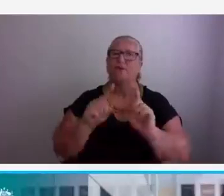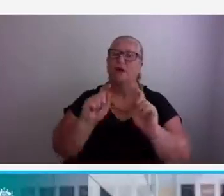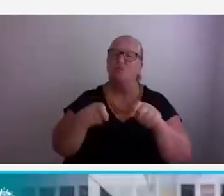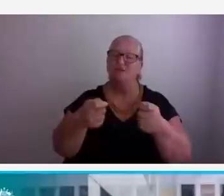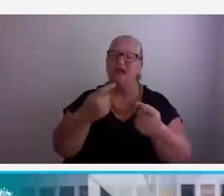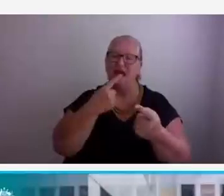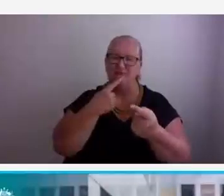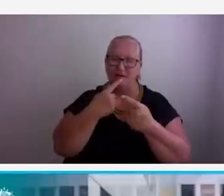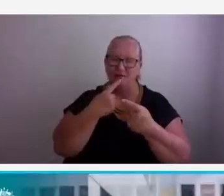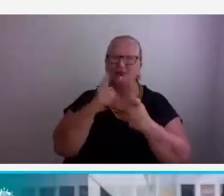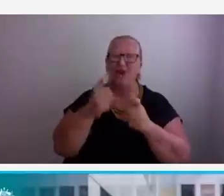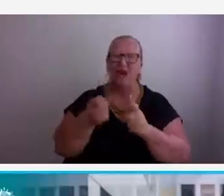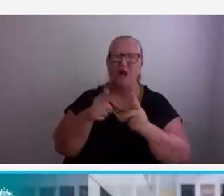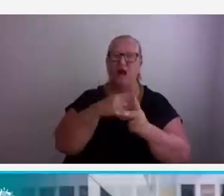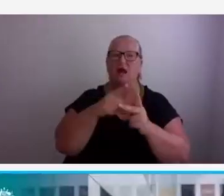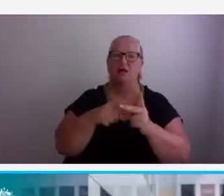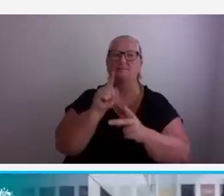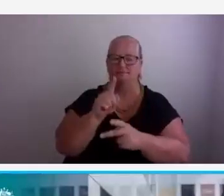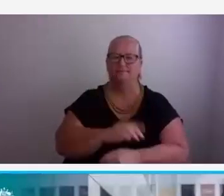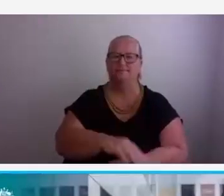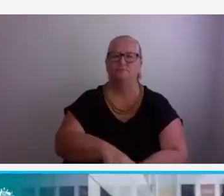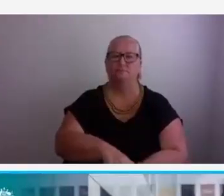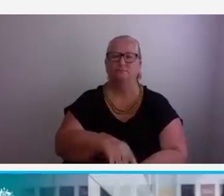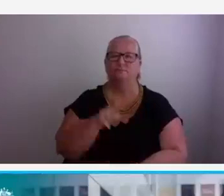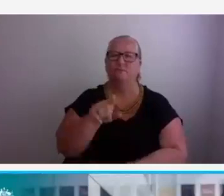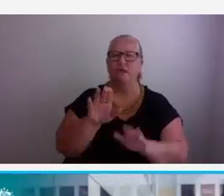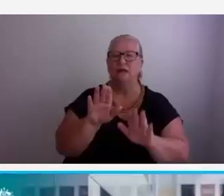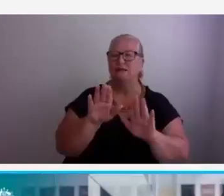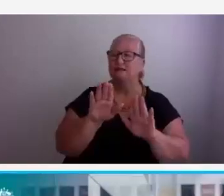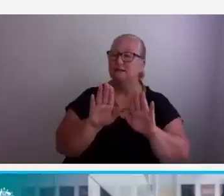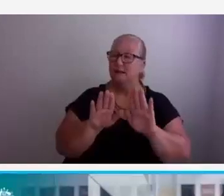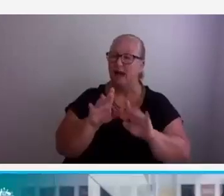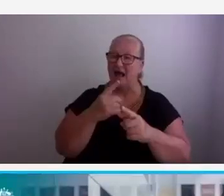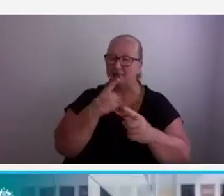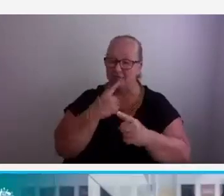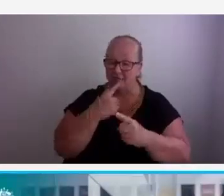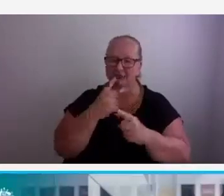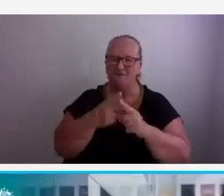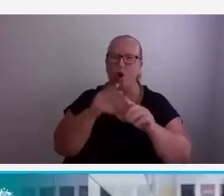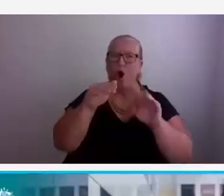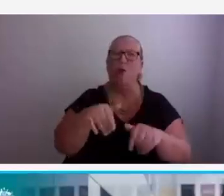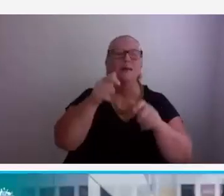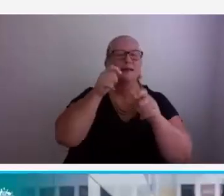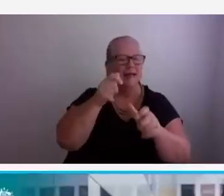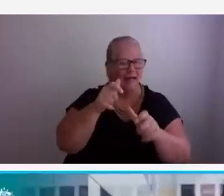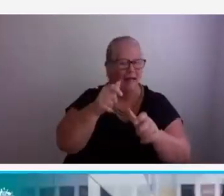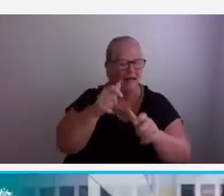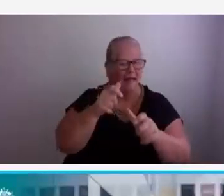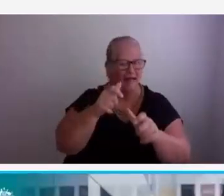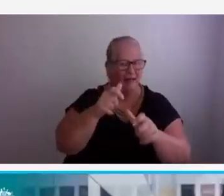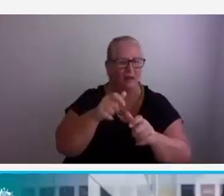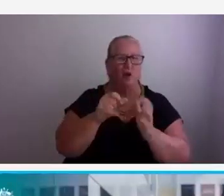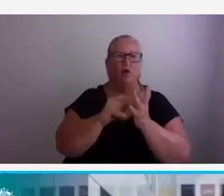move to the next slide, this is similar information but for home care providers. So part 4